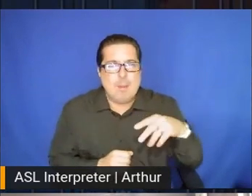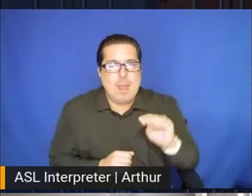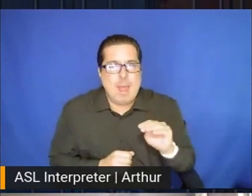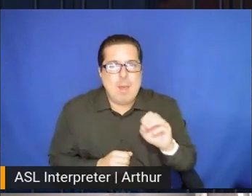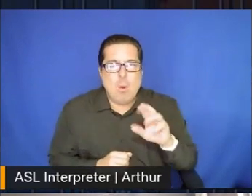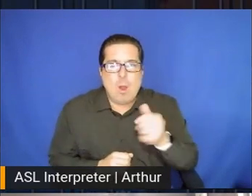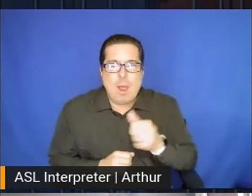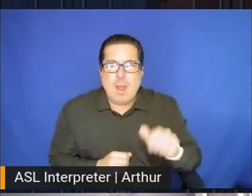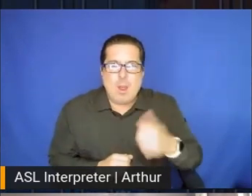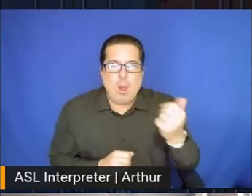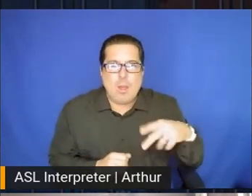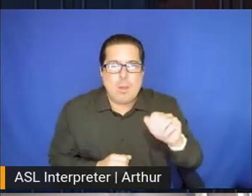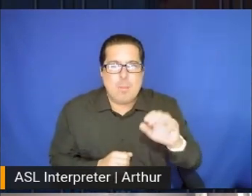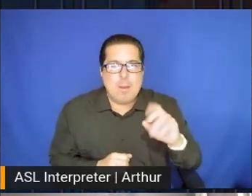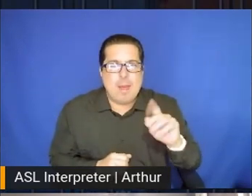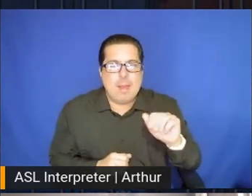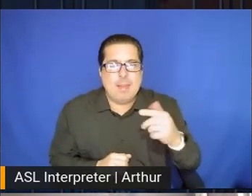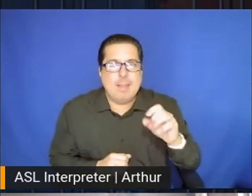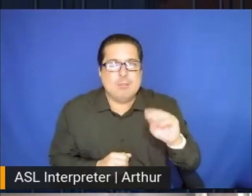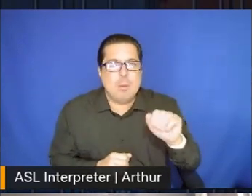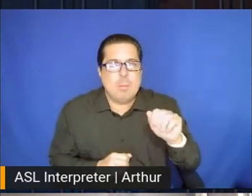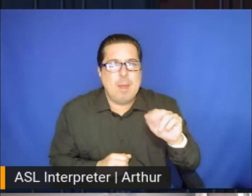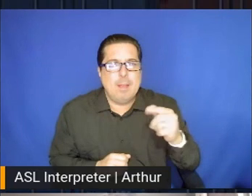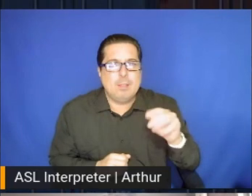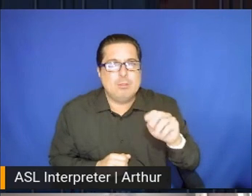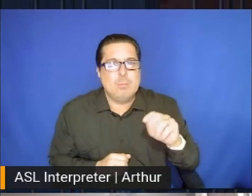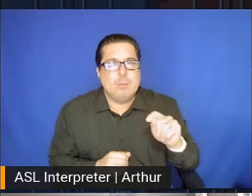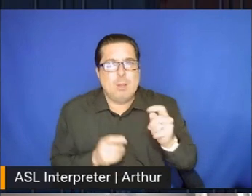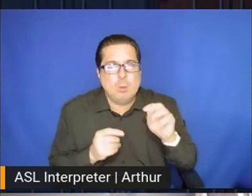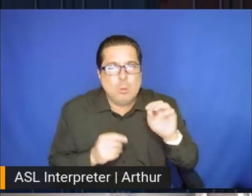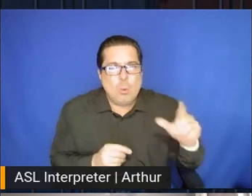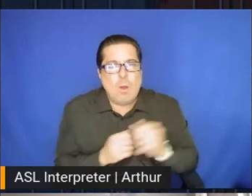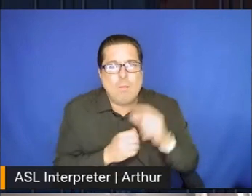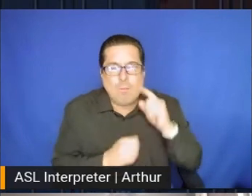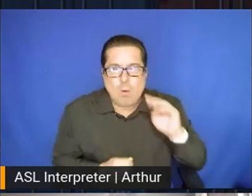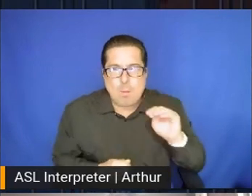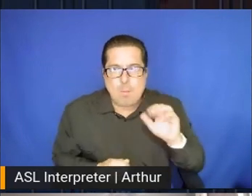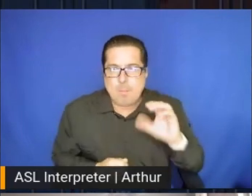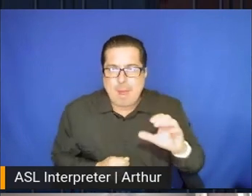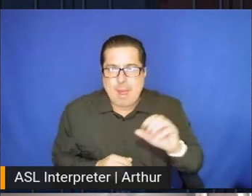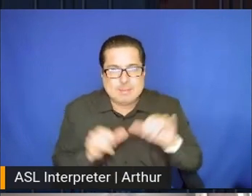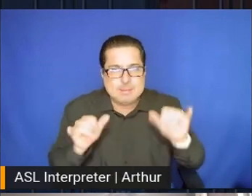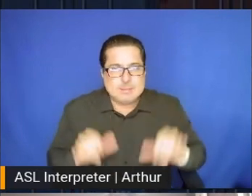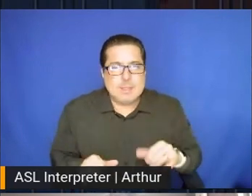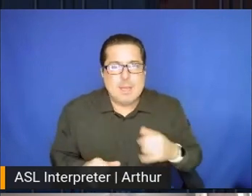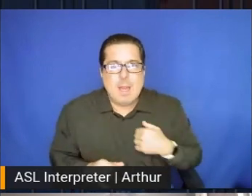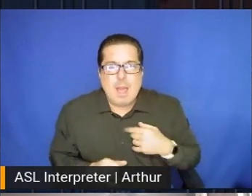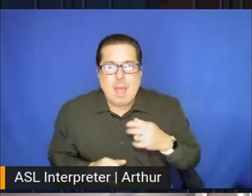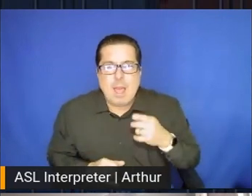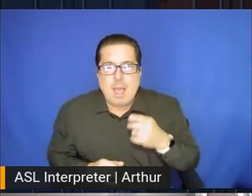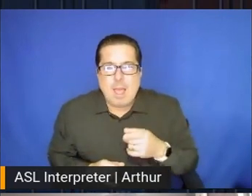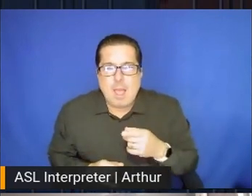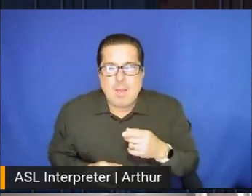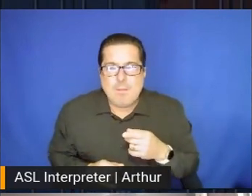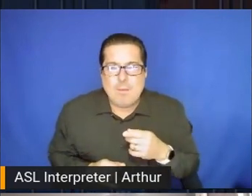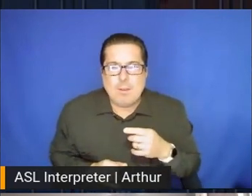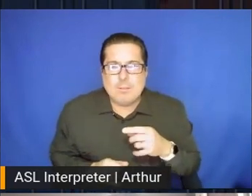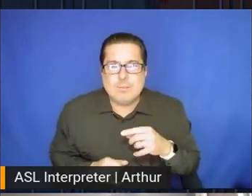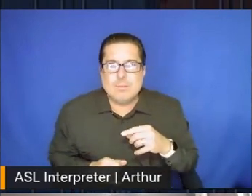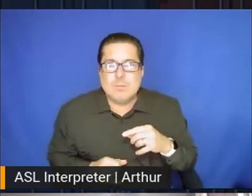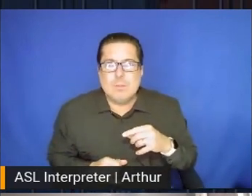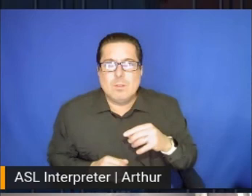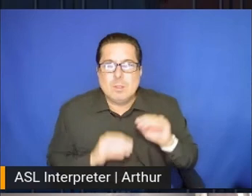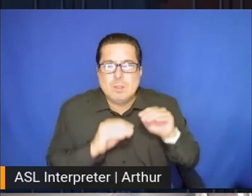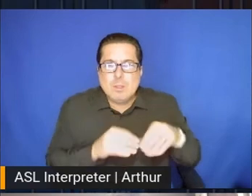package management tool for Mac systems, we have brew install. So that's as simple as running that